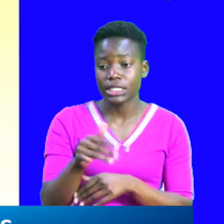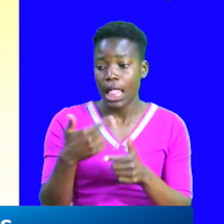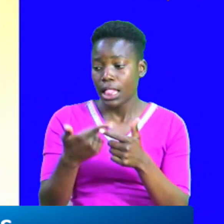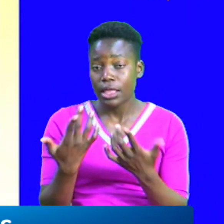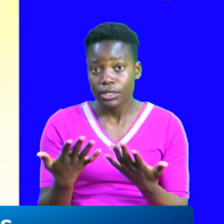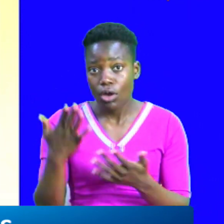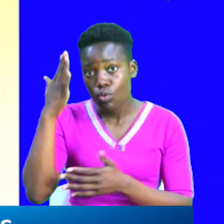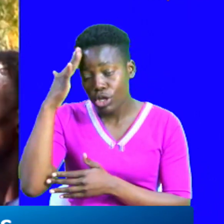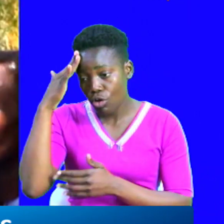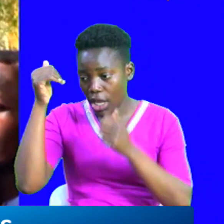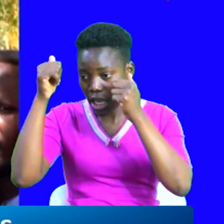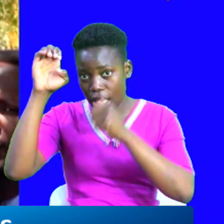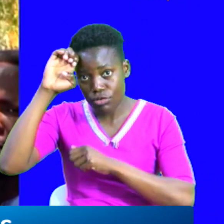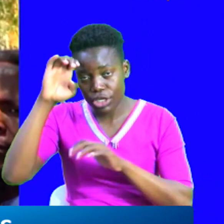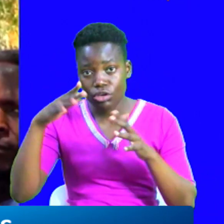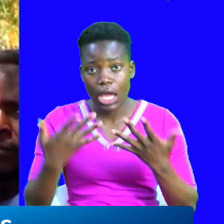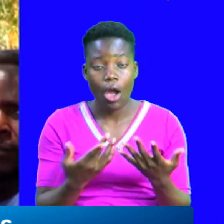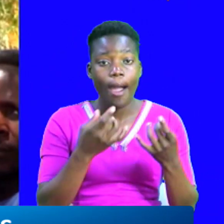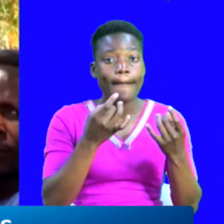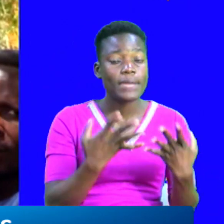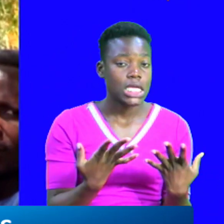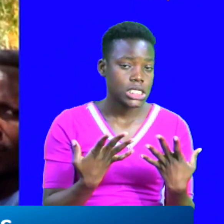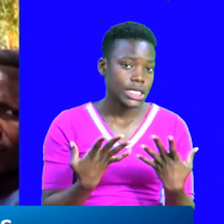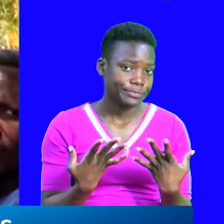mambo na masomo. Wengi wao